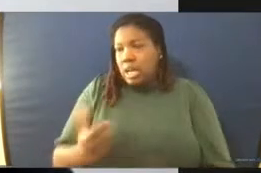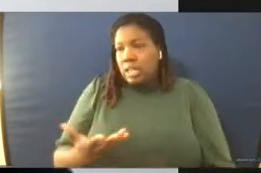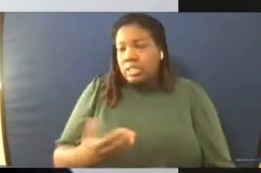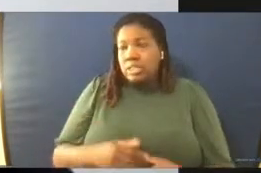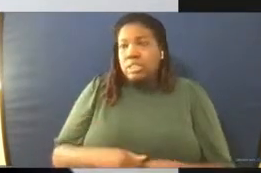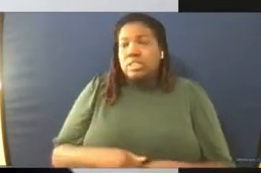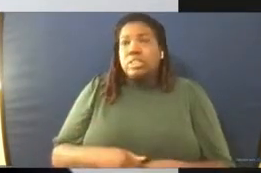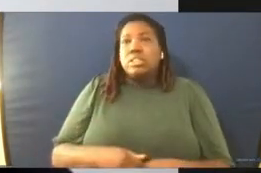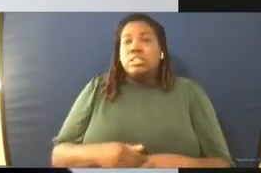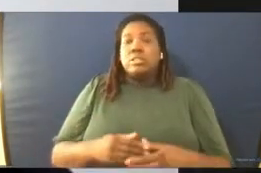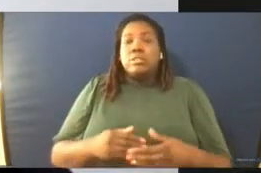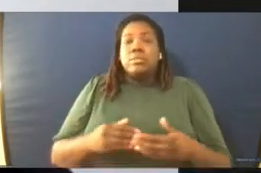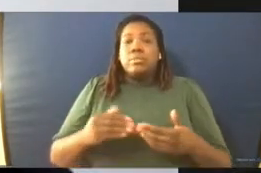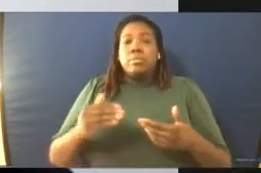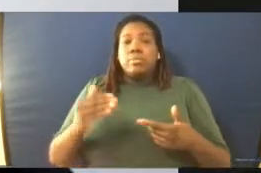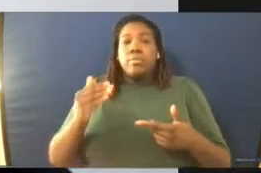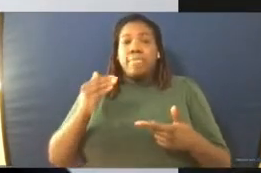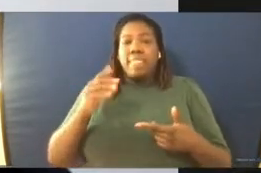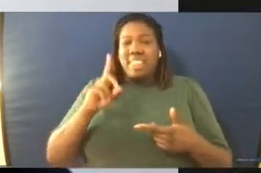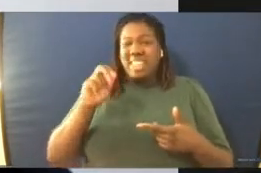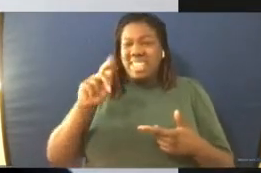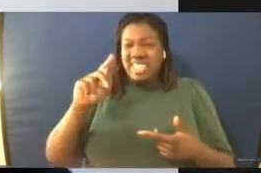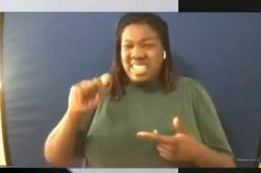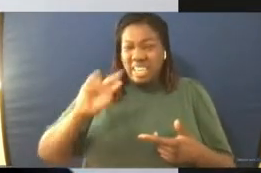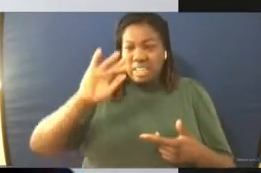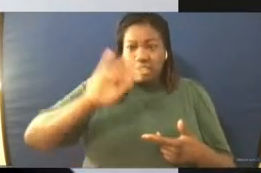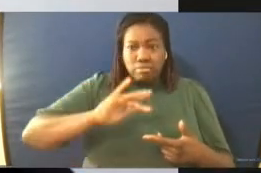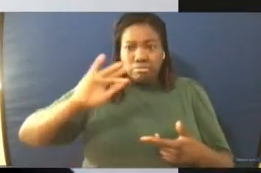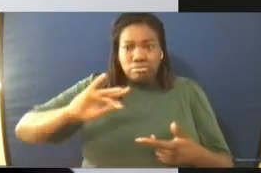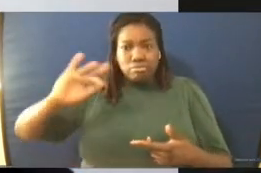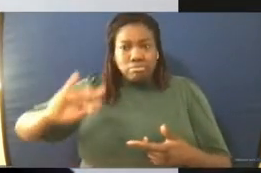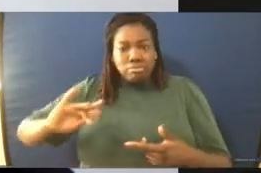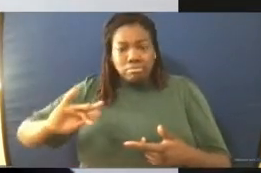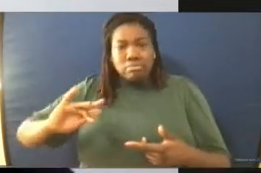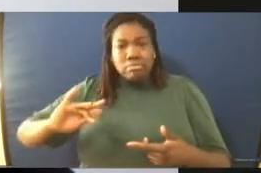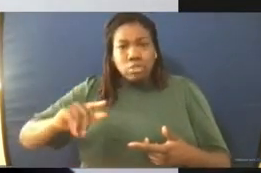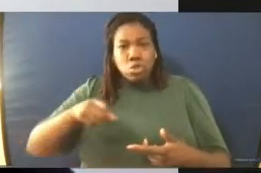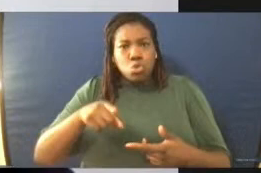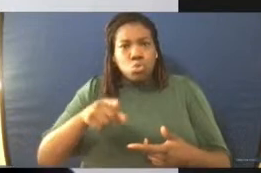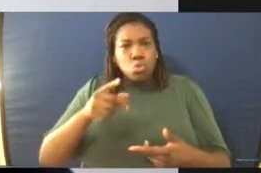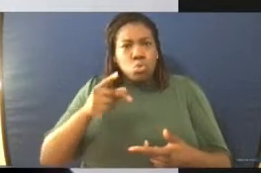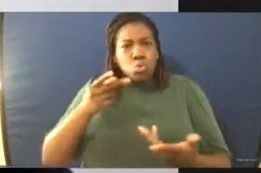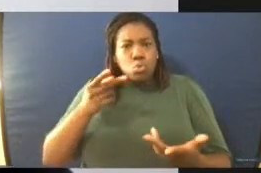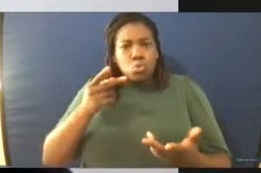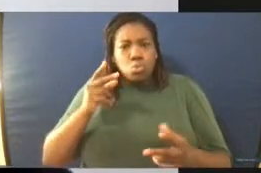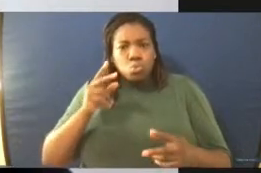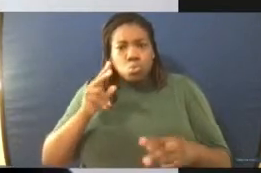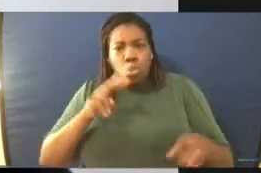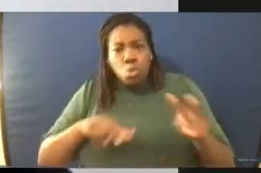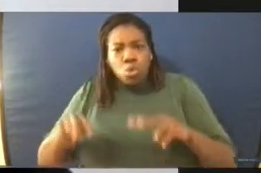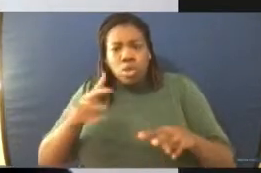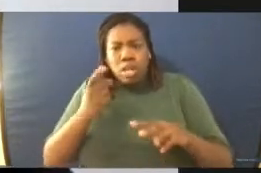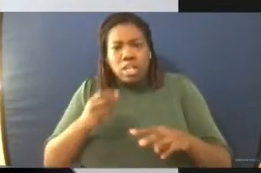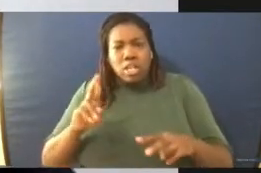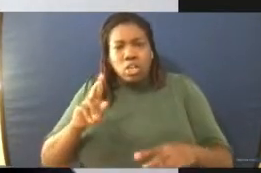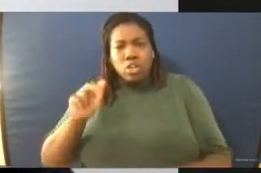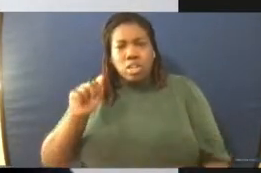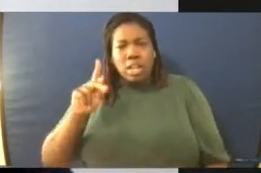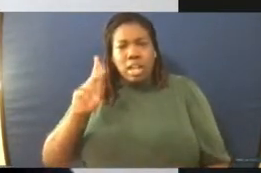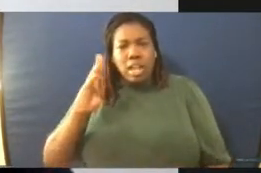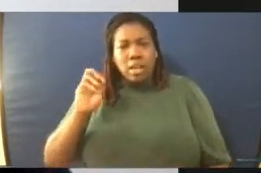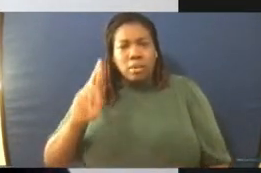up was just the data gaps. As you were looking at it, Dr. Akbar, you were talking specifically about